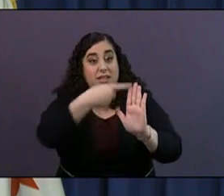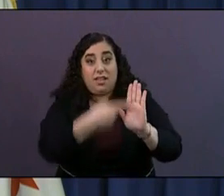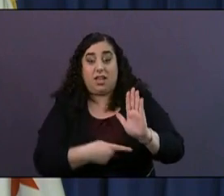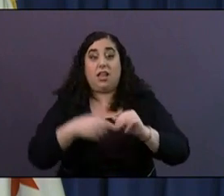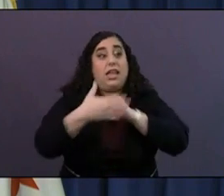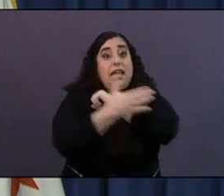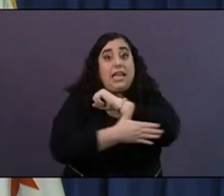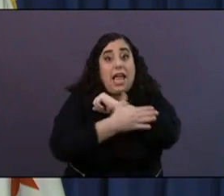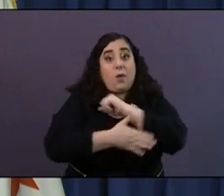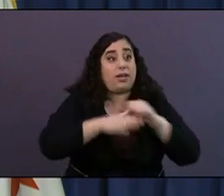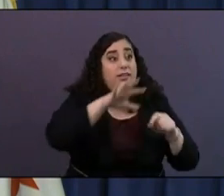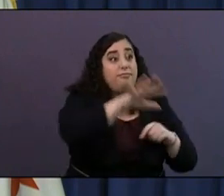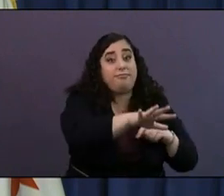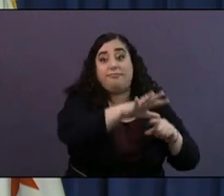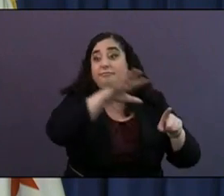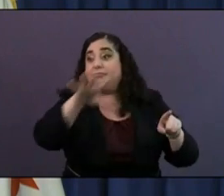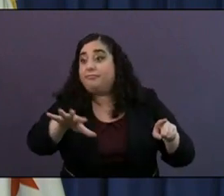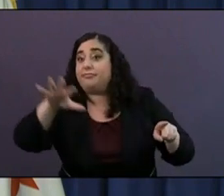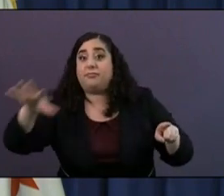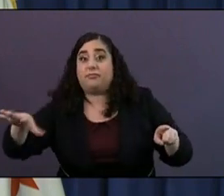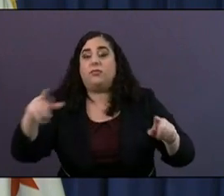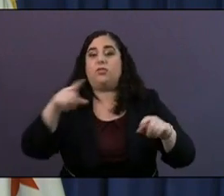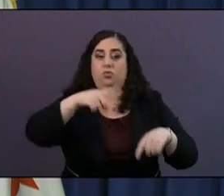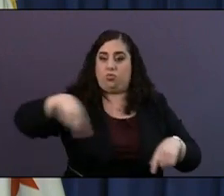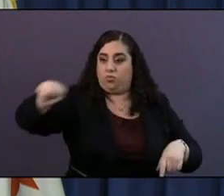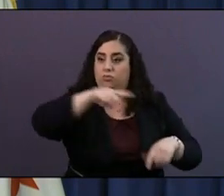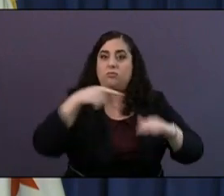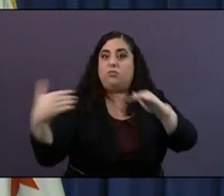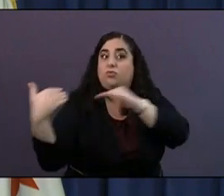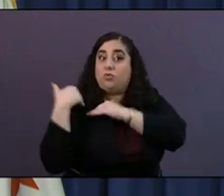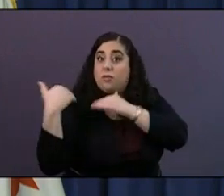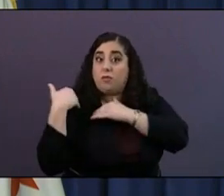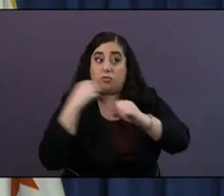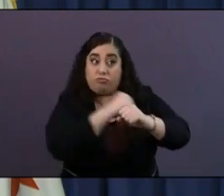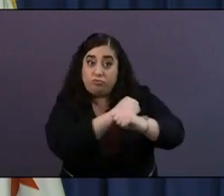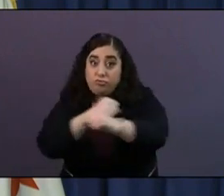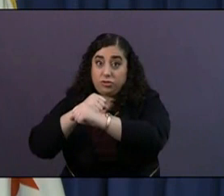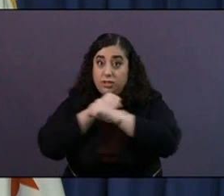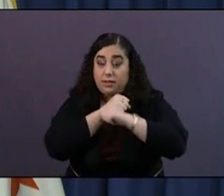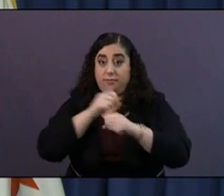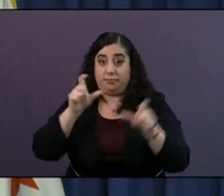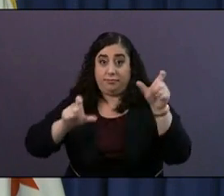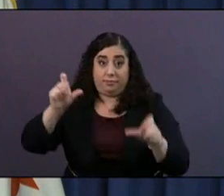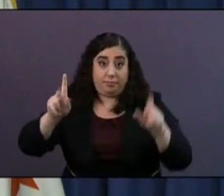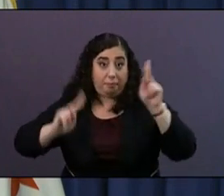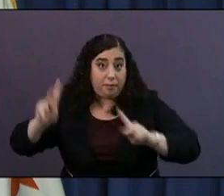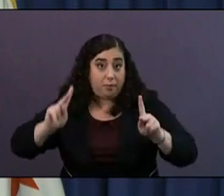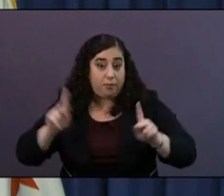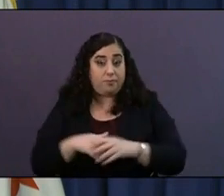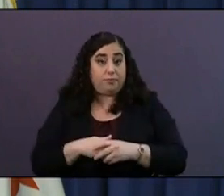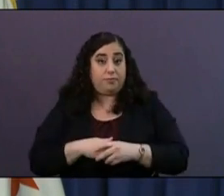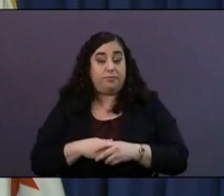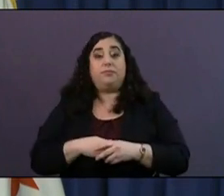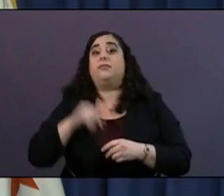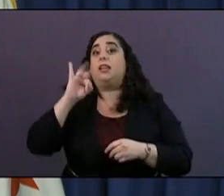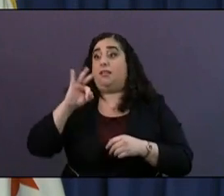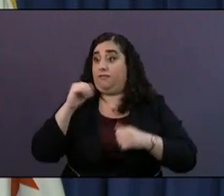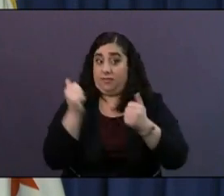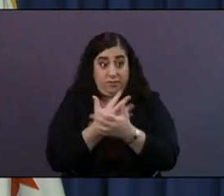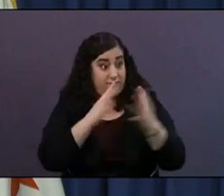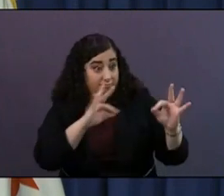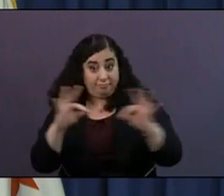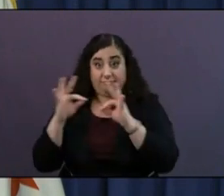fight COVID-19. Our San Diego County Public Health Officer, Dr. Wooten, confirmed this afternoon that